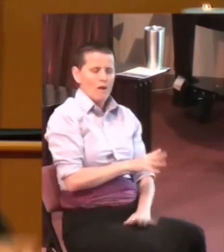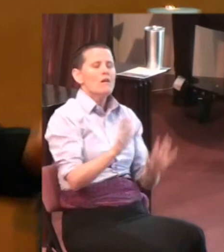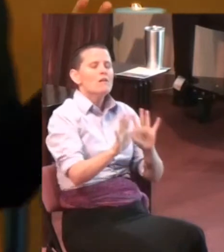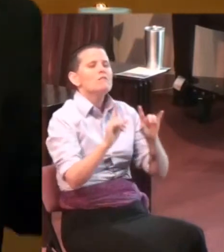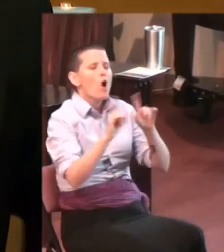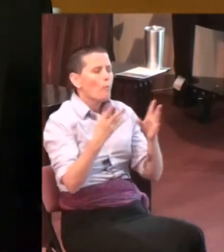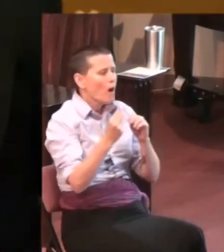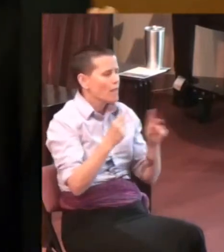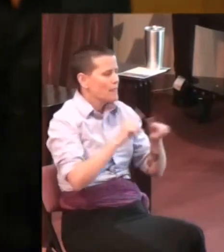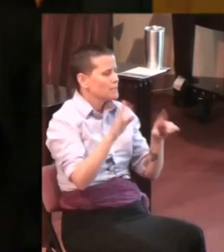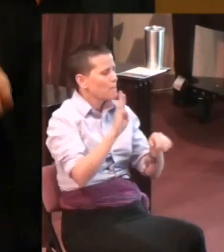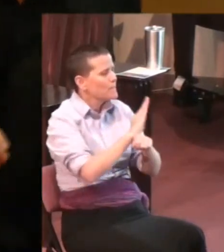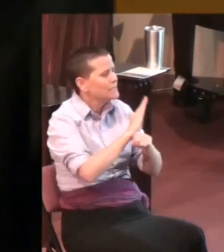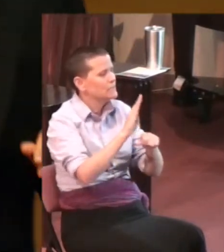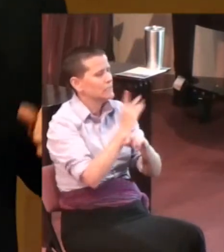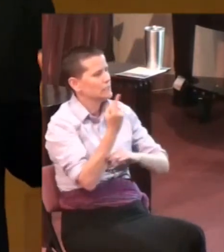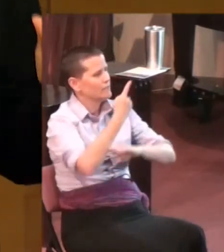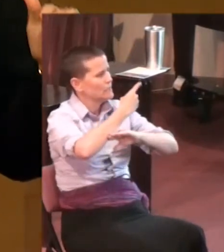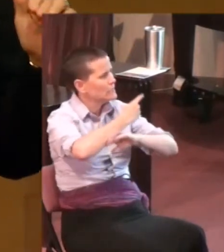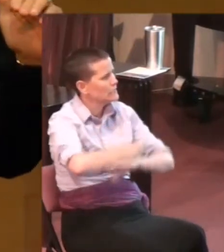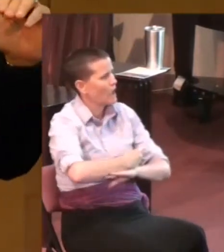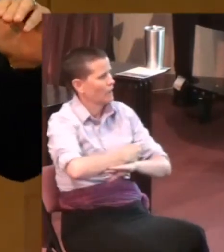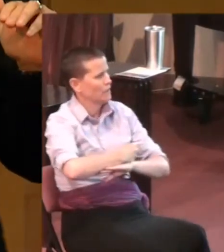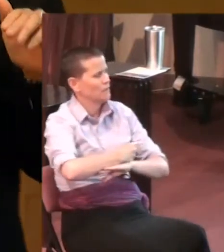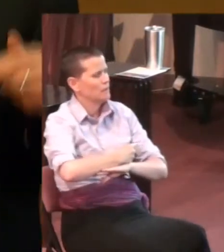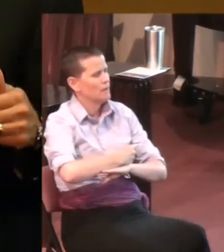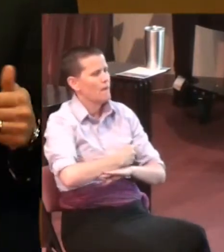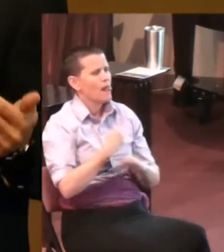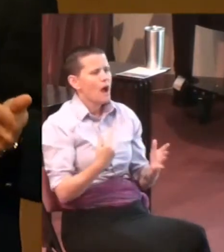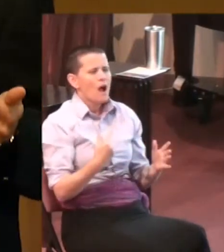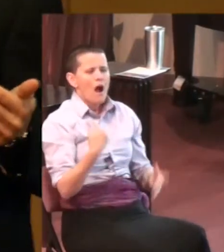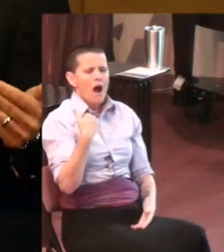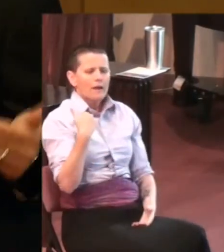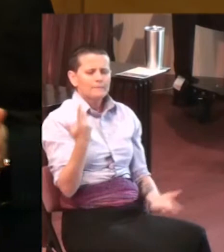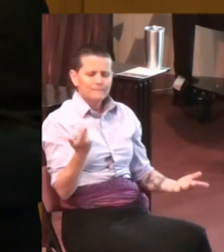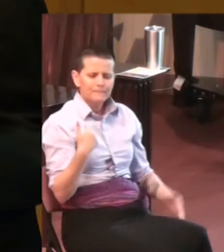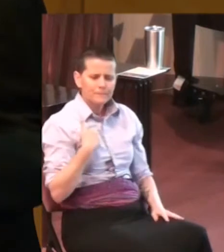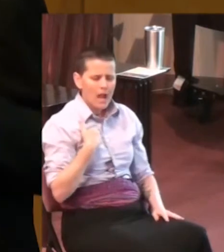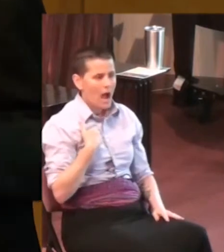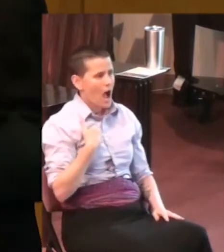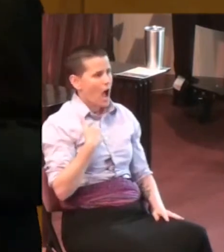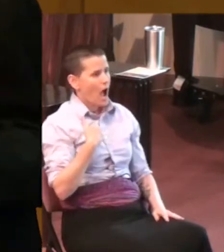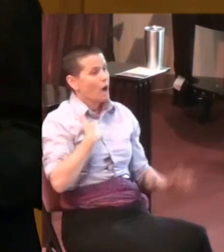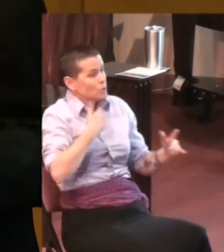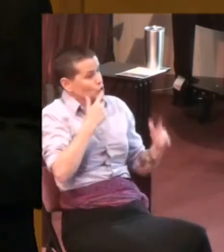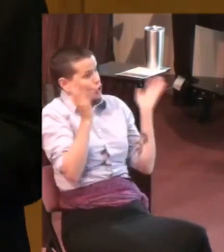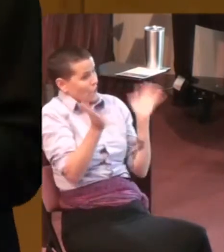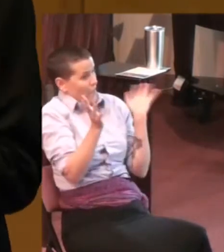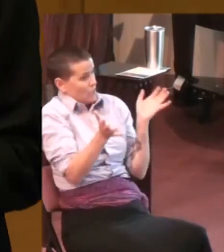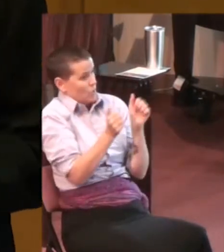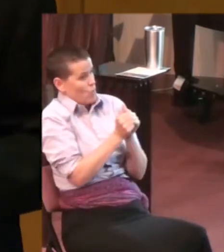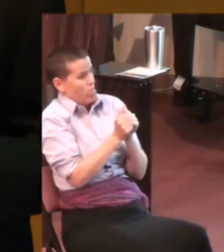But the busyness of the day, I made a conscious choice, and I wasn't comfortable with it. There